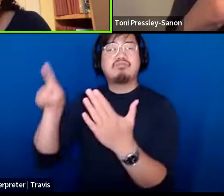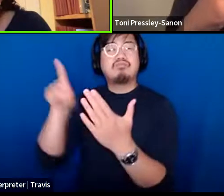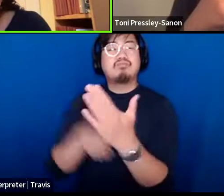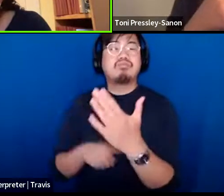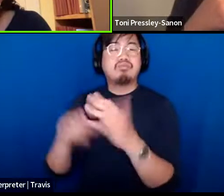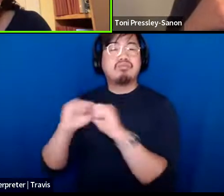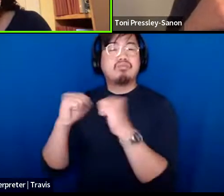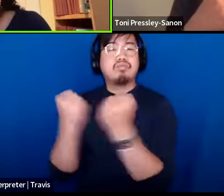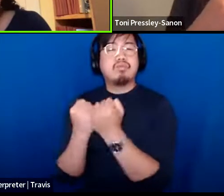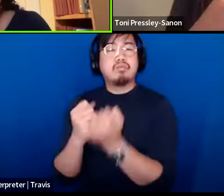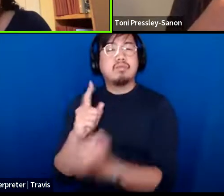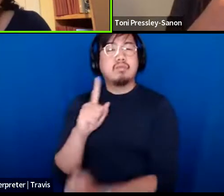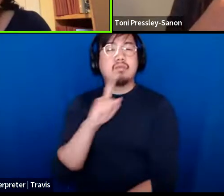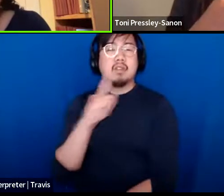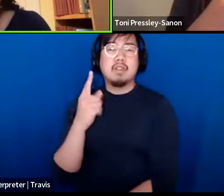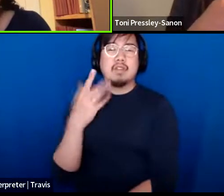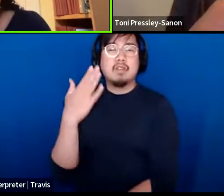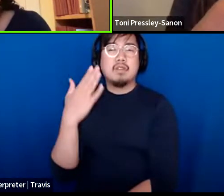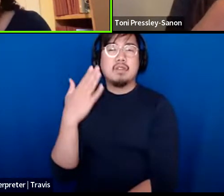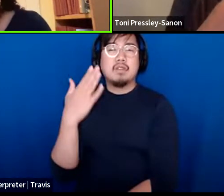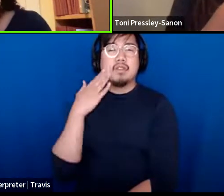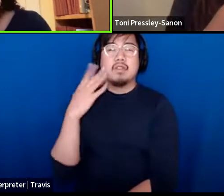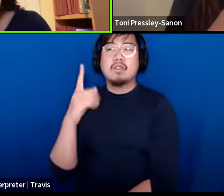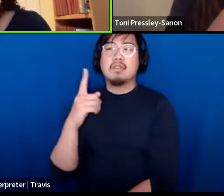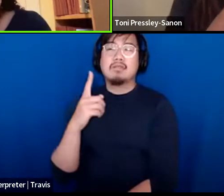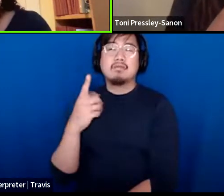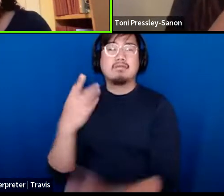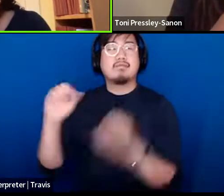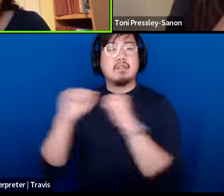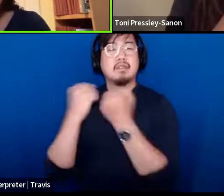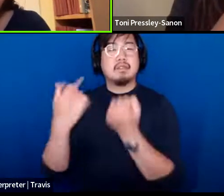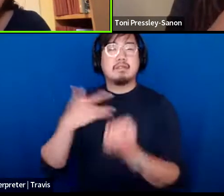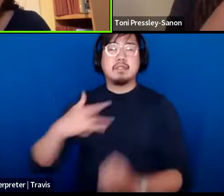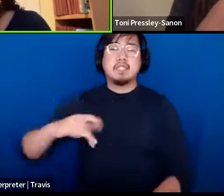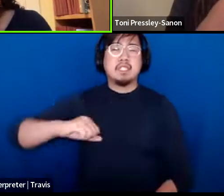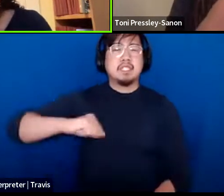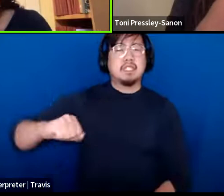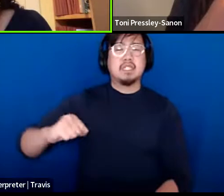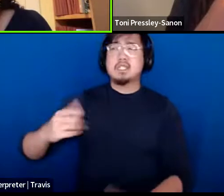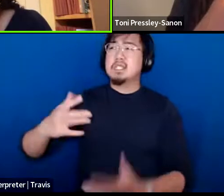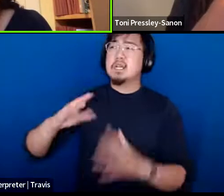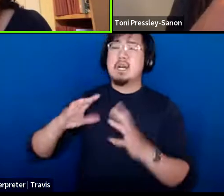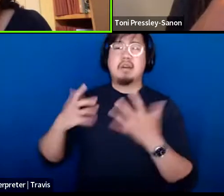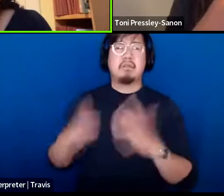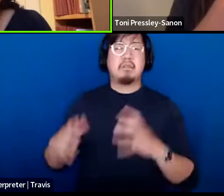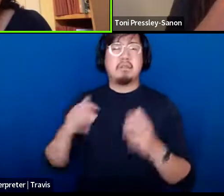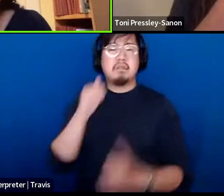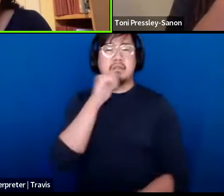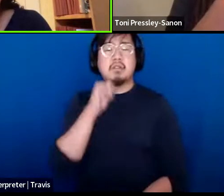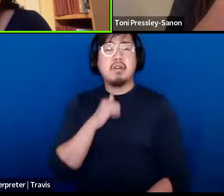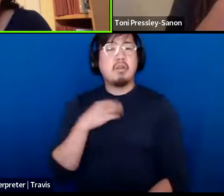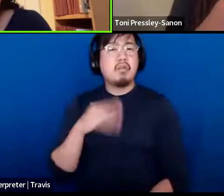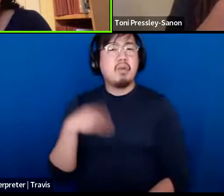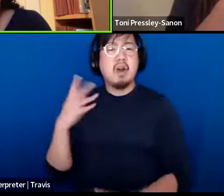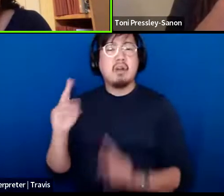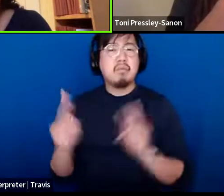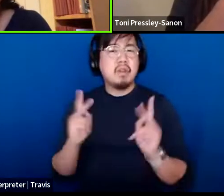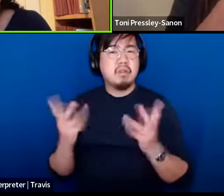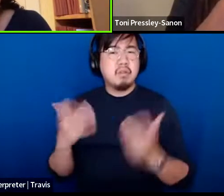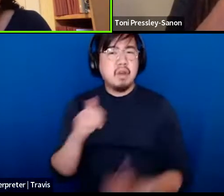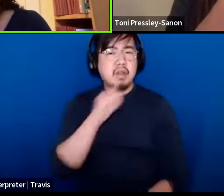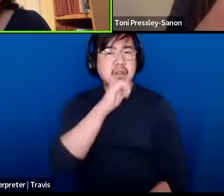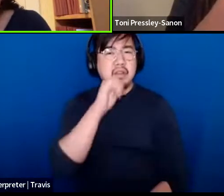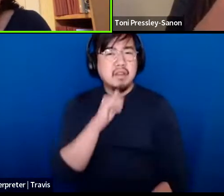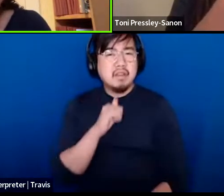childish repression, this rejection, this projection. He says white folk do not want to suffer, so they